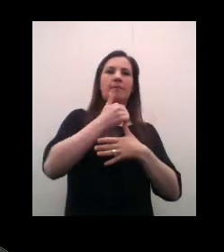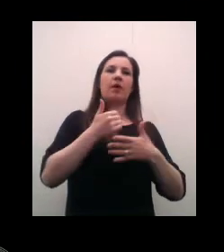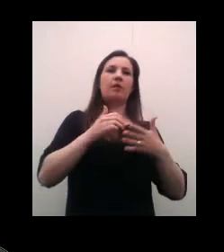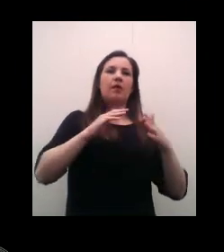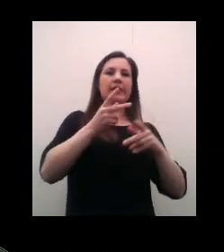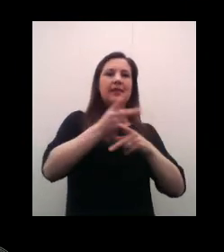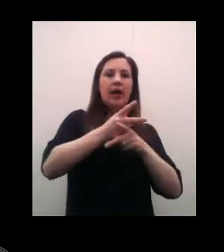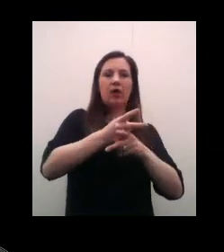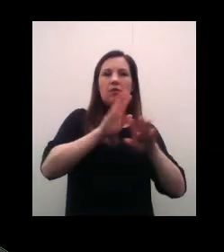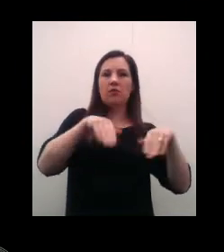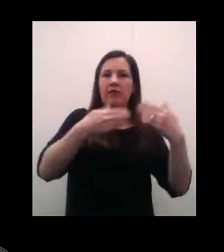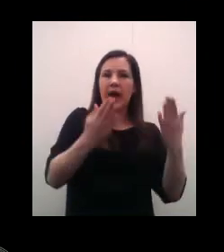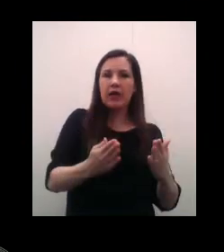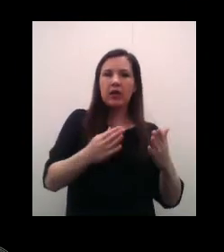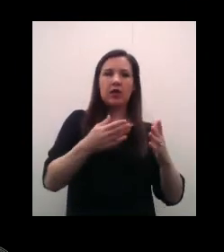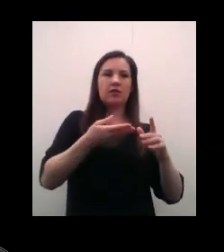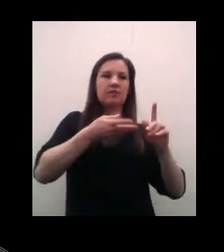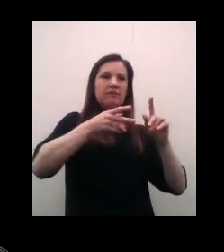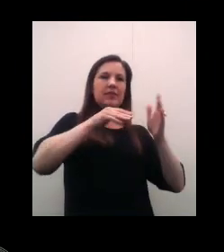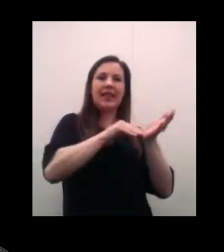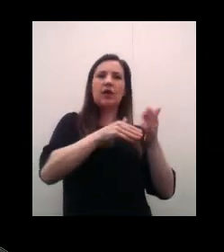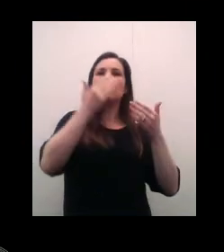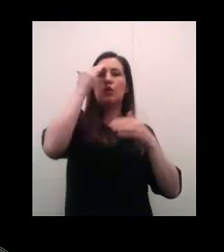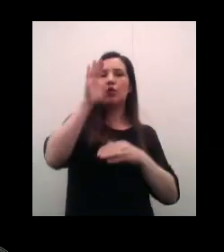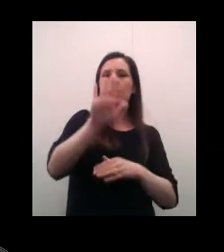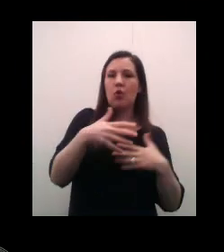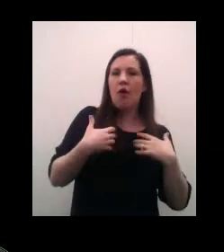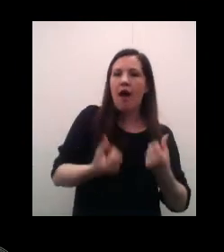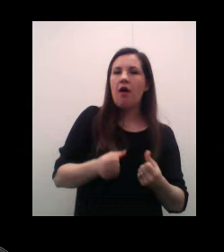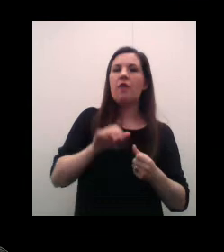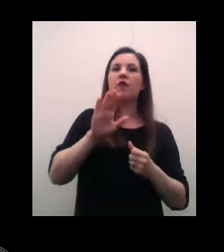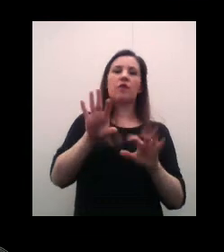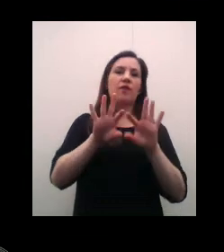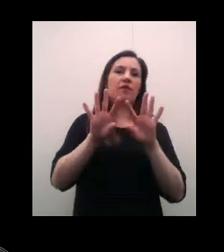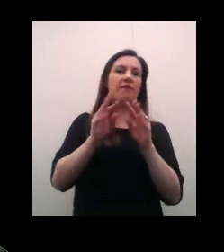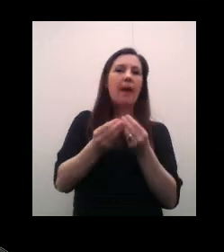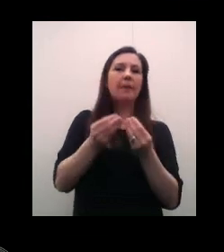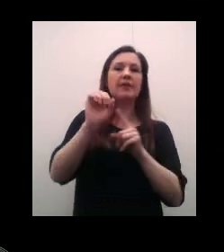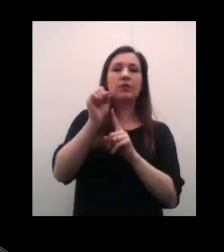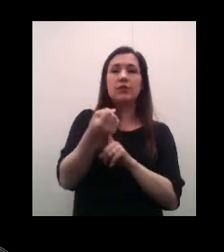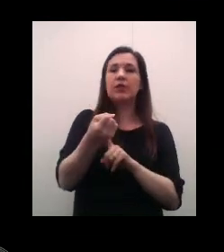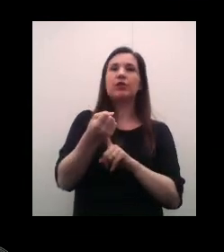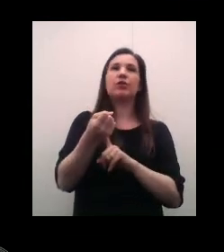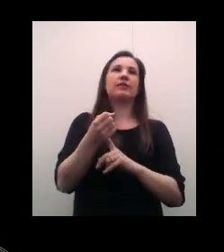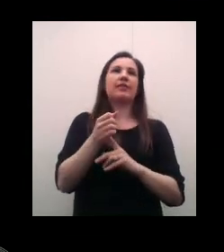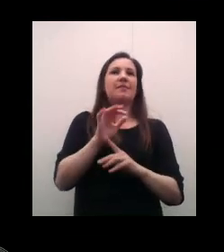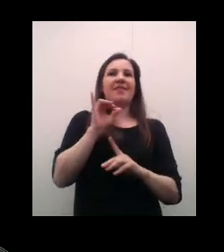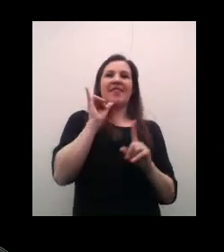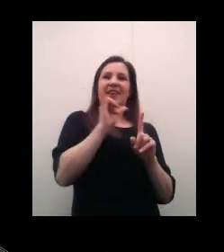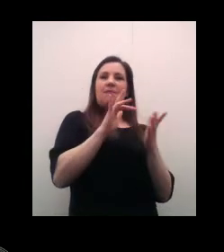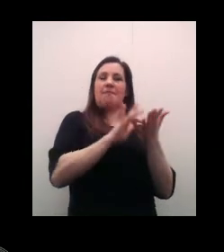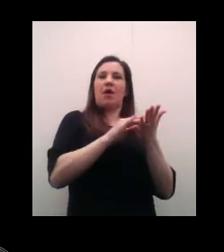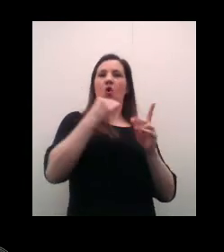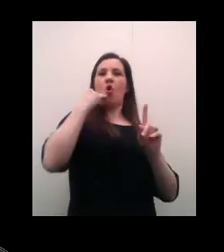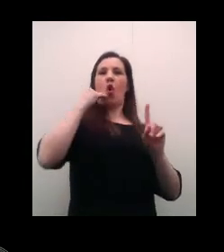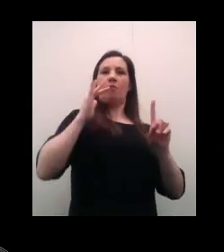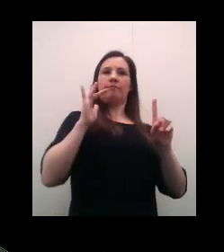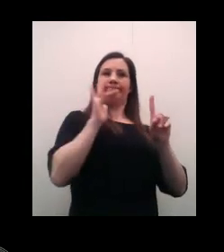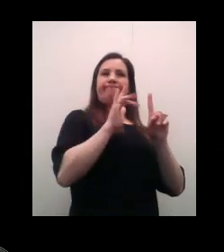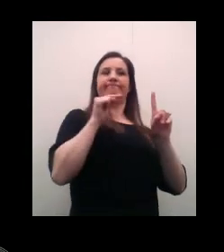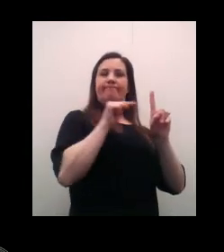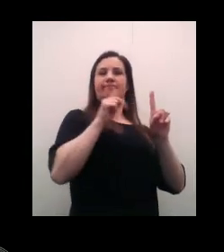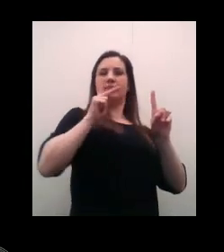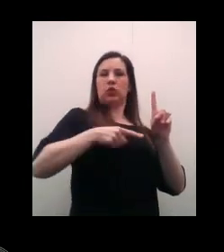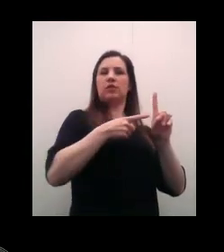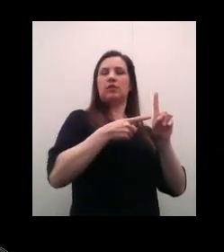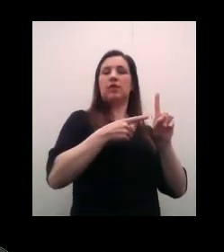you, knows your health, knows your family situation, knows whatever situation, and that's your medical home. So for people who have